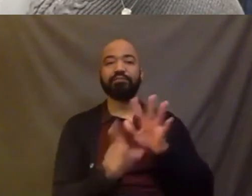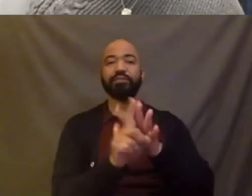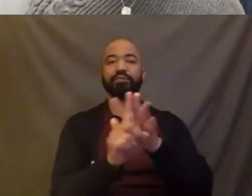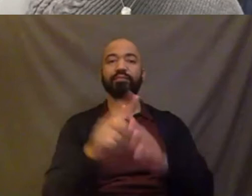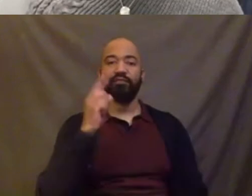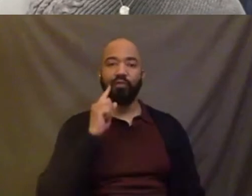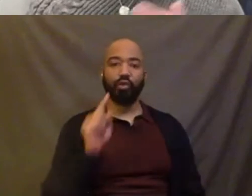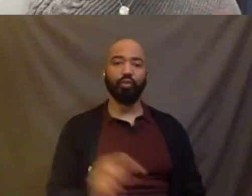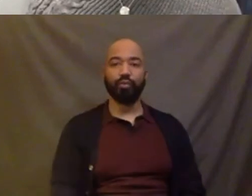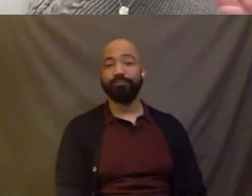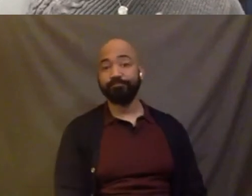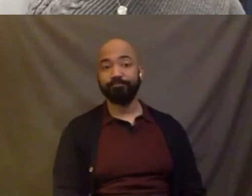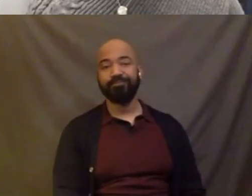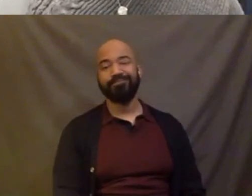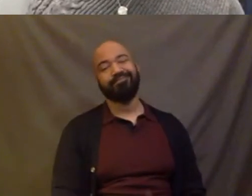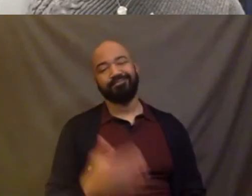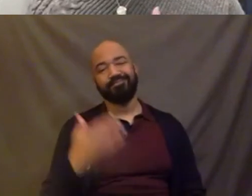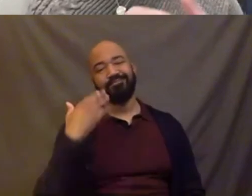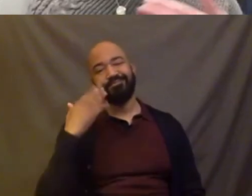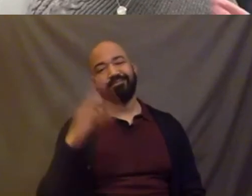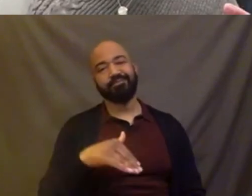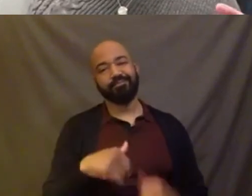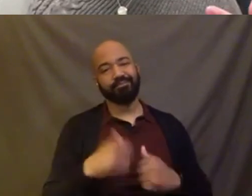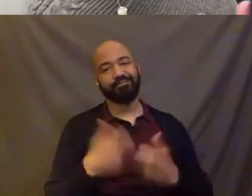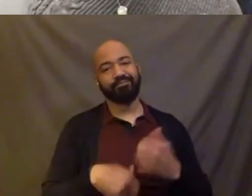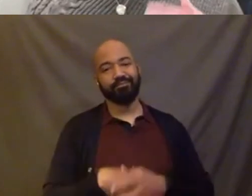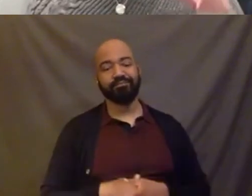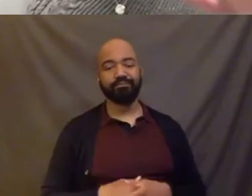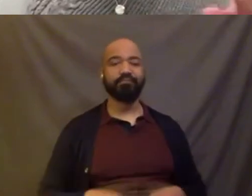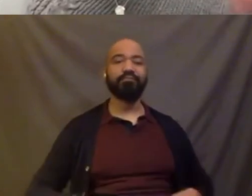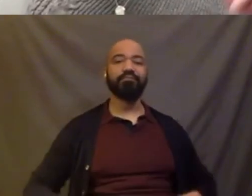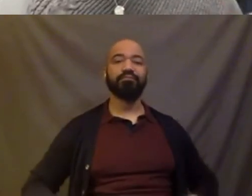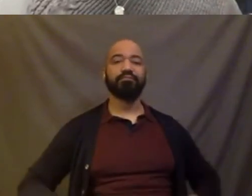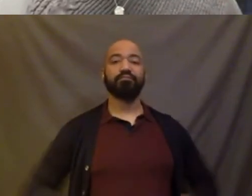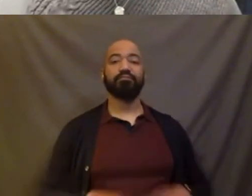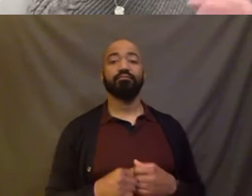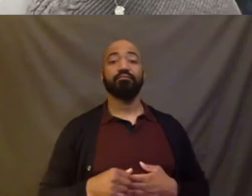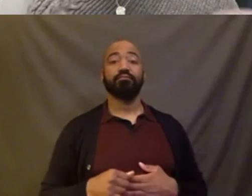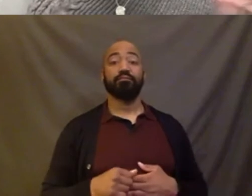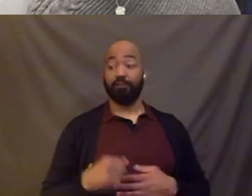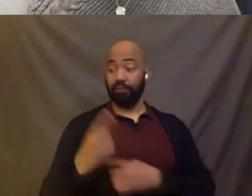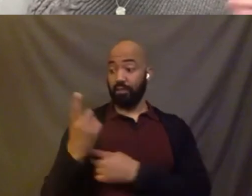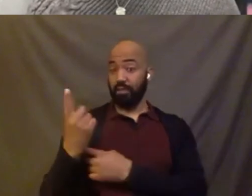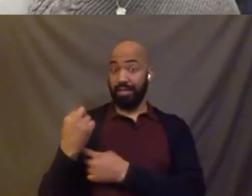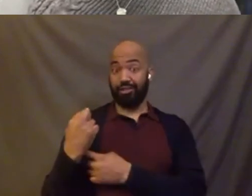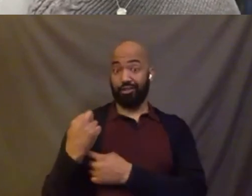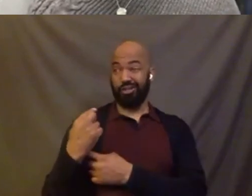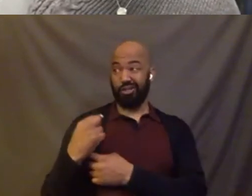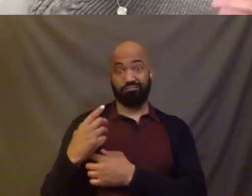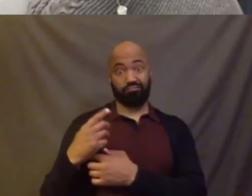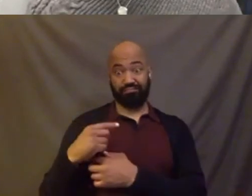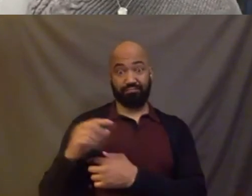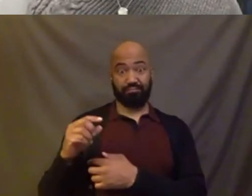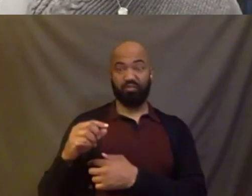So, and it's hard. I mean, definitely in the last year about this time, we were getting emails probably 3 times a day